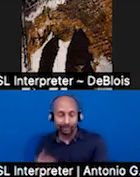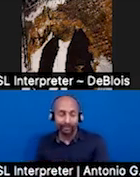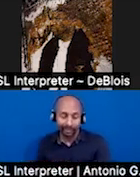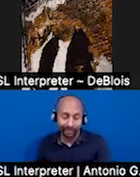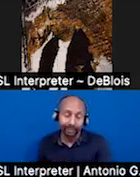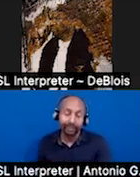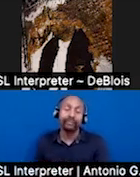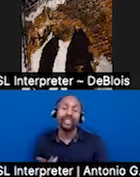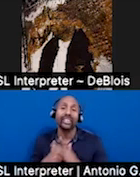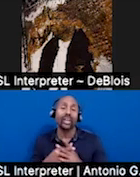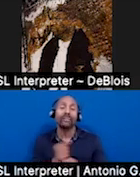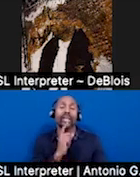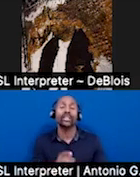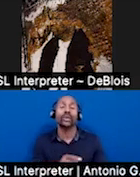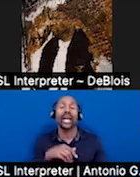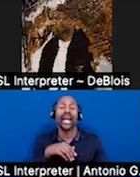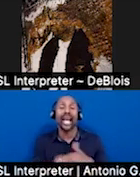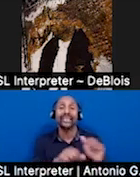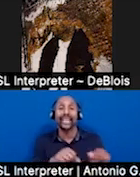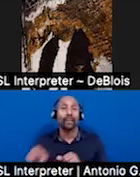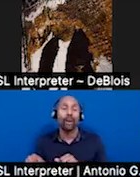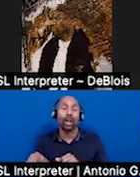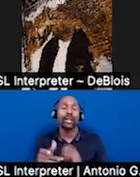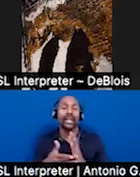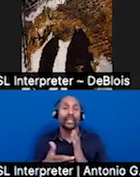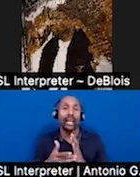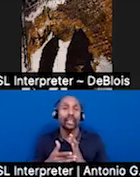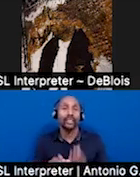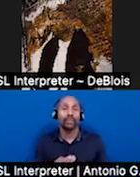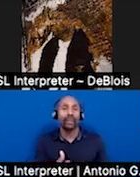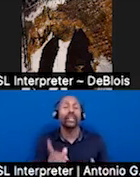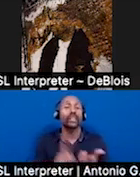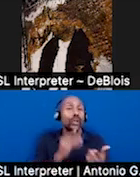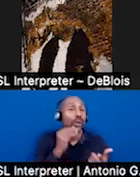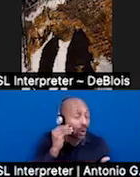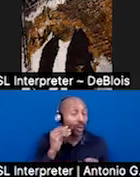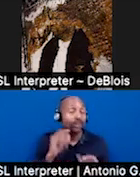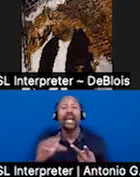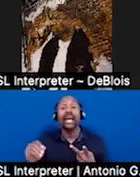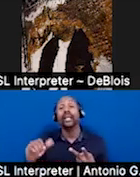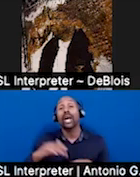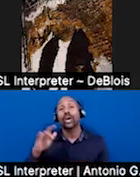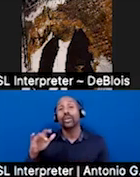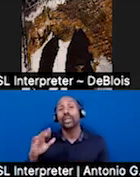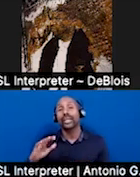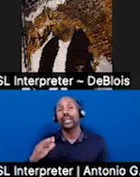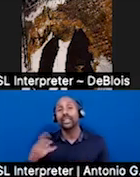in homes and early childhood centers, so that our kids have those experiences when they're ready for